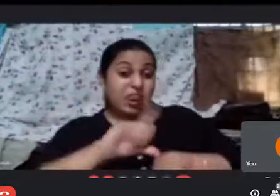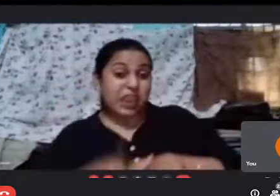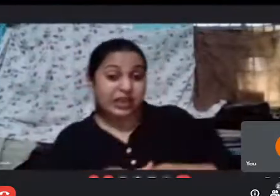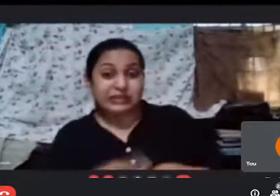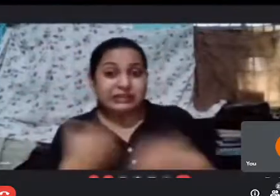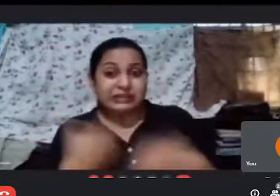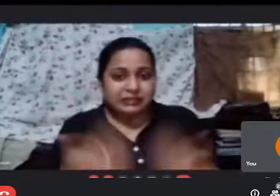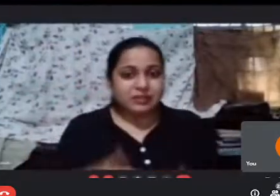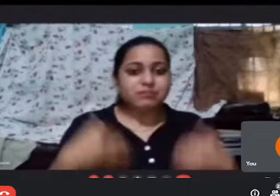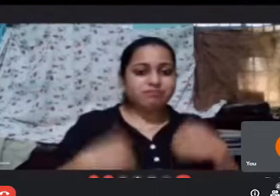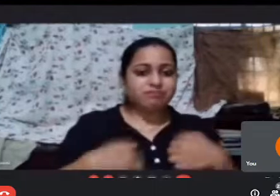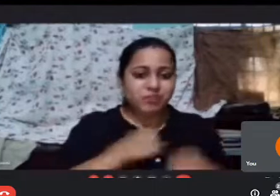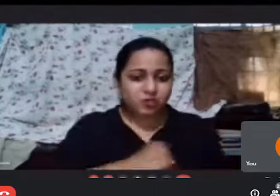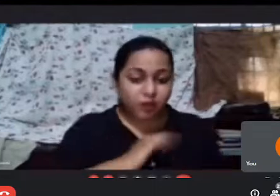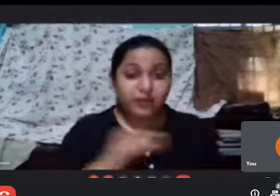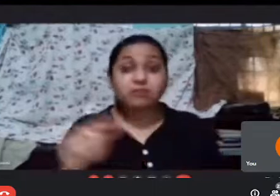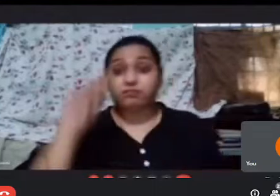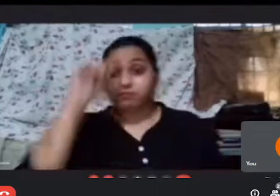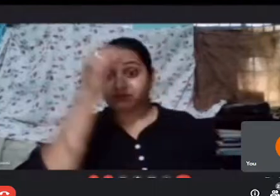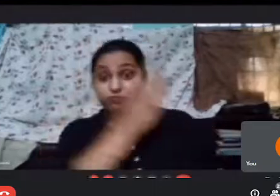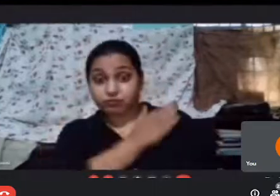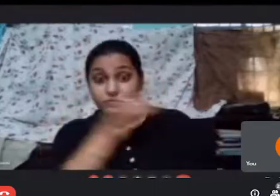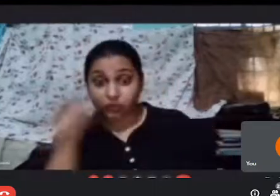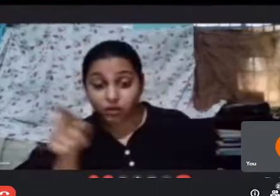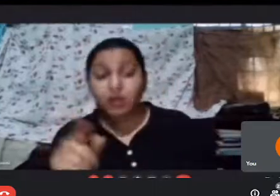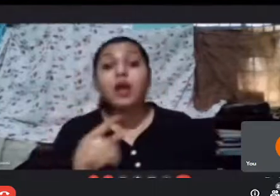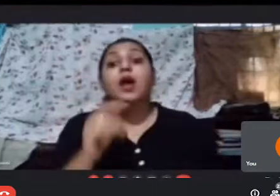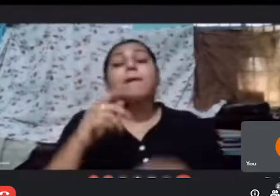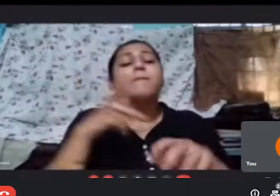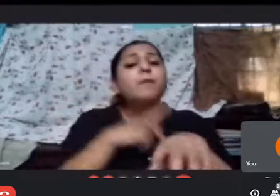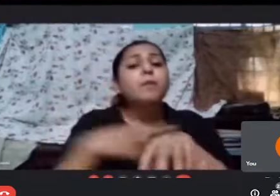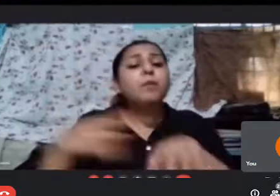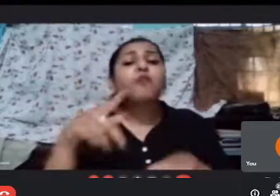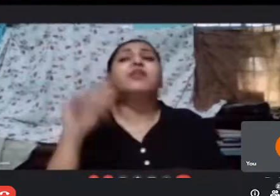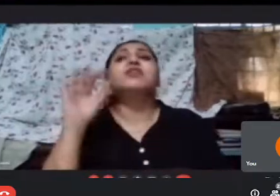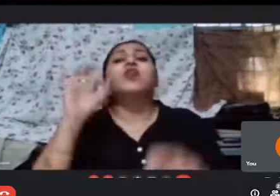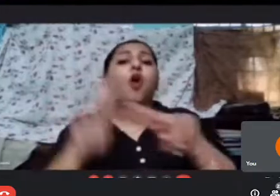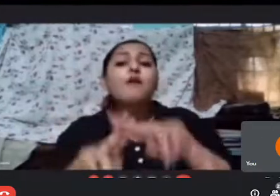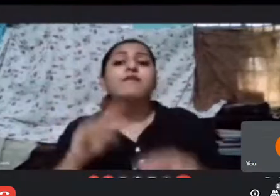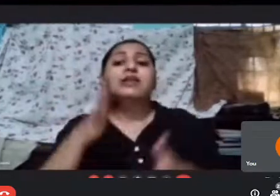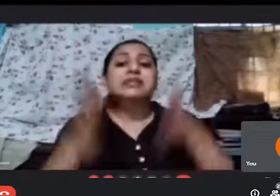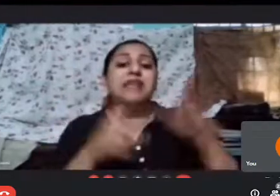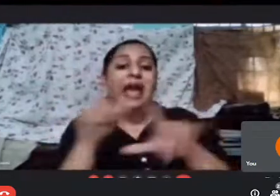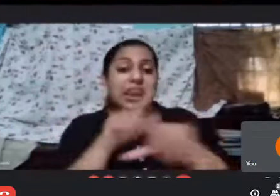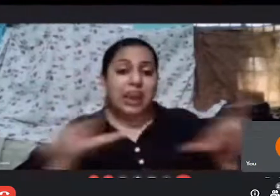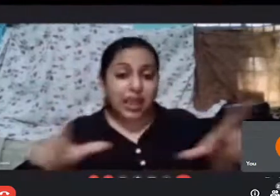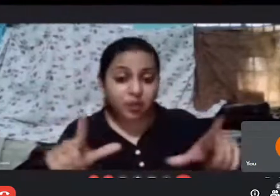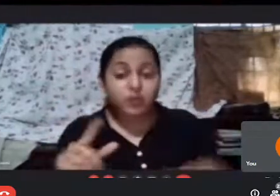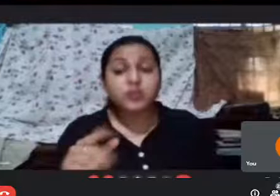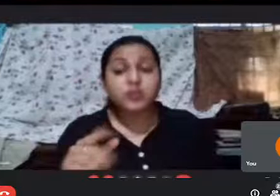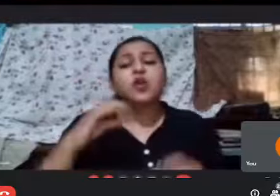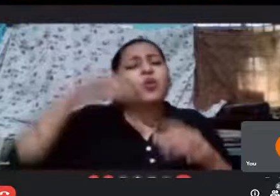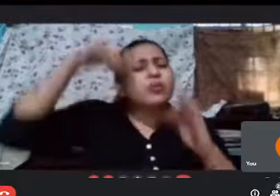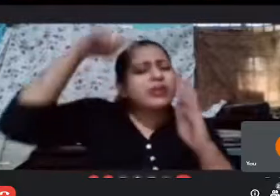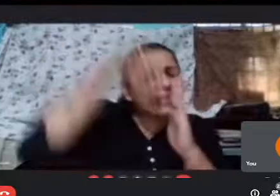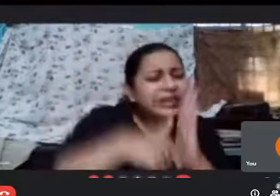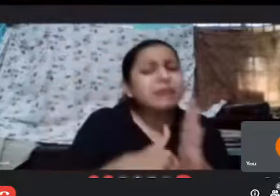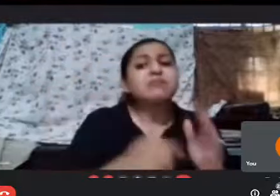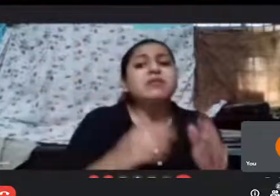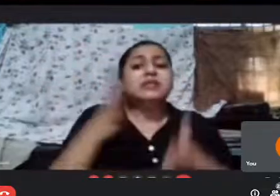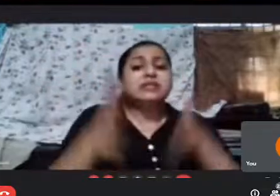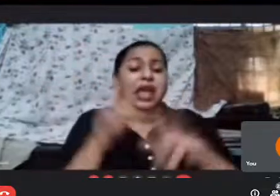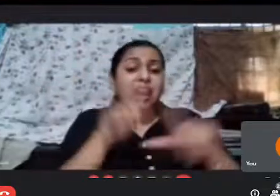Ulrike is a professor of sign language linguistics and co-director of the International Institute of Sign Languages and